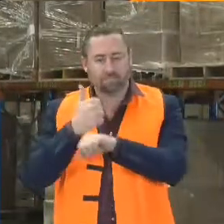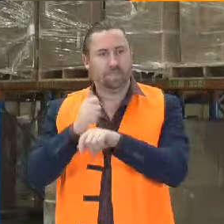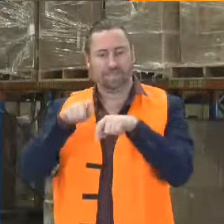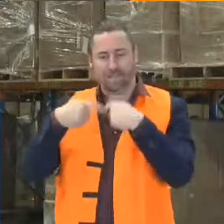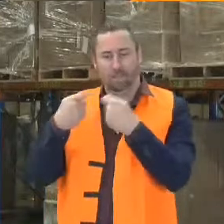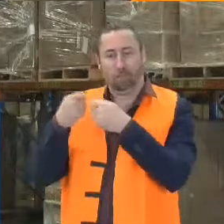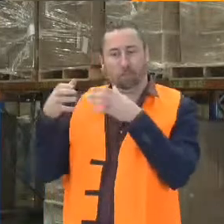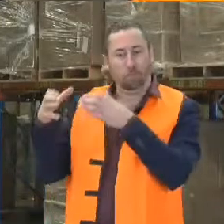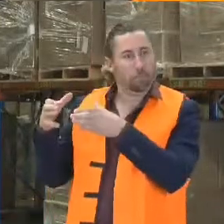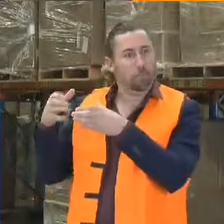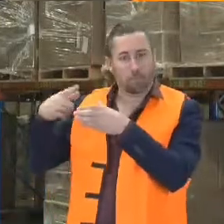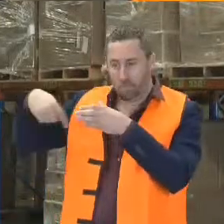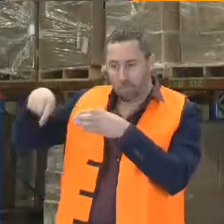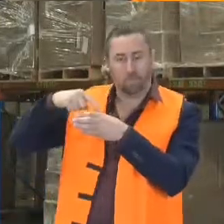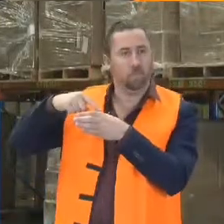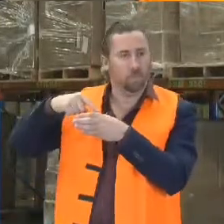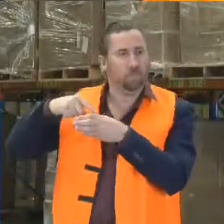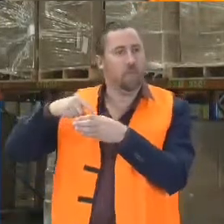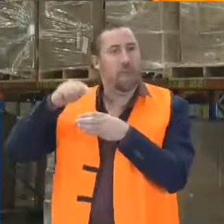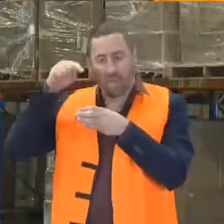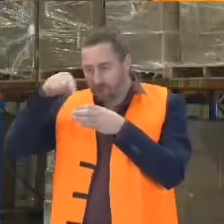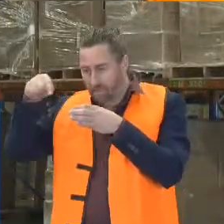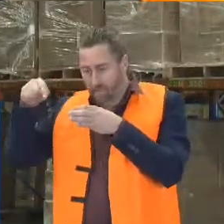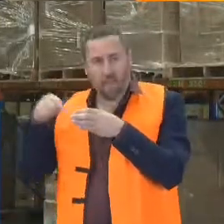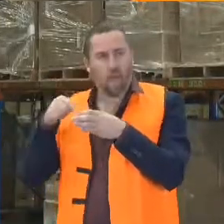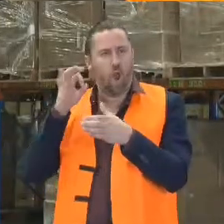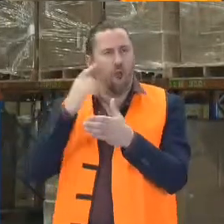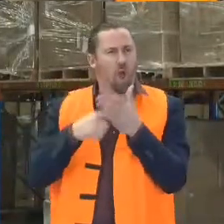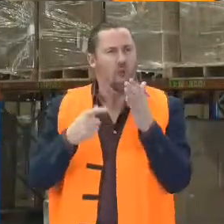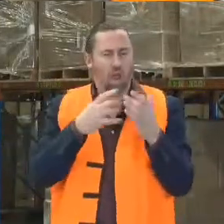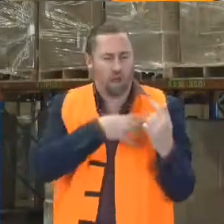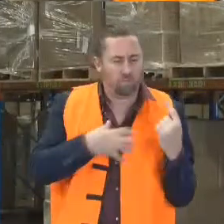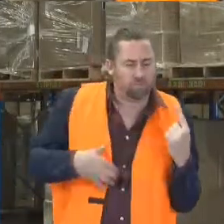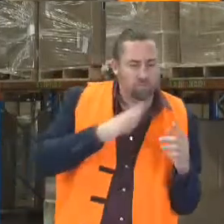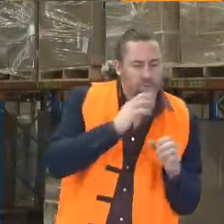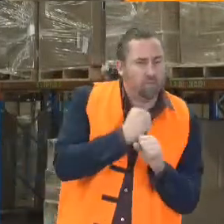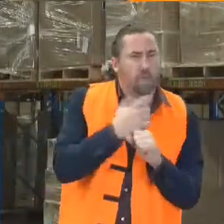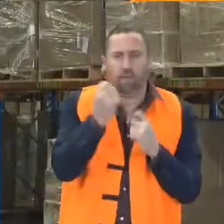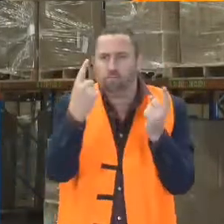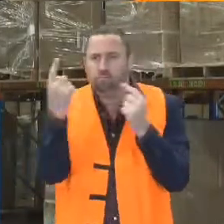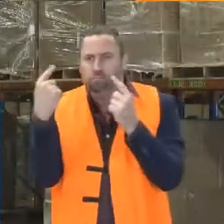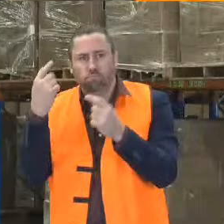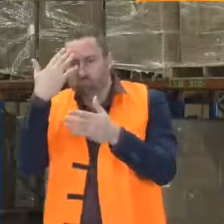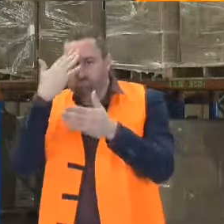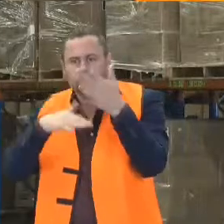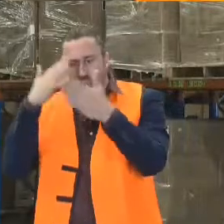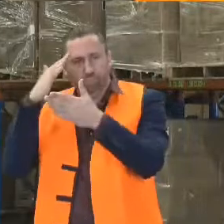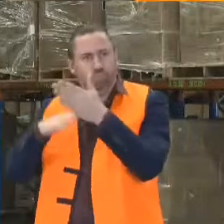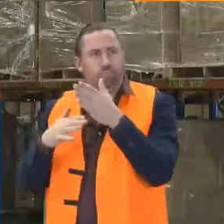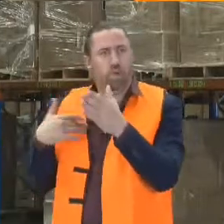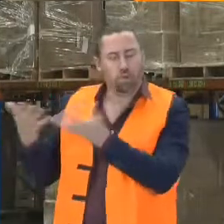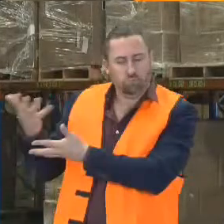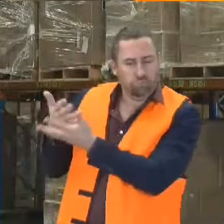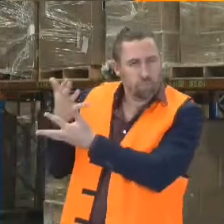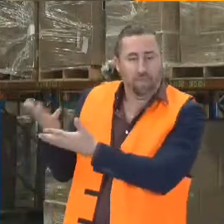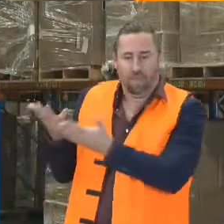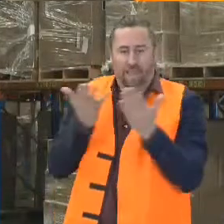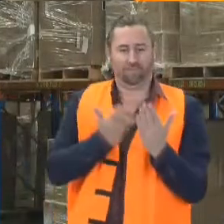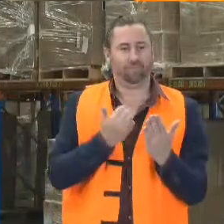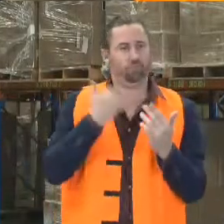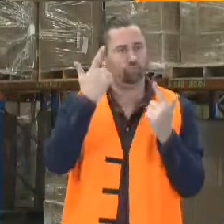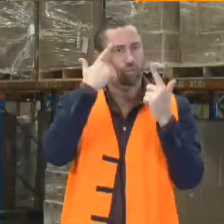is made up of whole different stakeholders that are united on this, and then they make recommendations to us. And I'm more than happy to talk